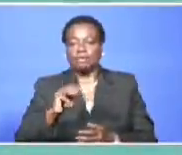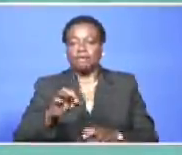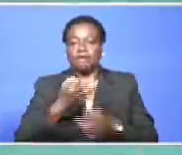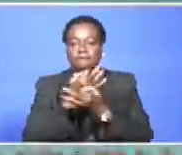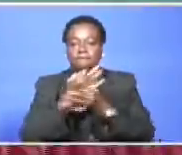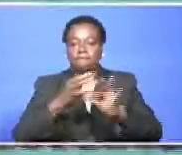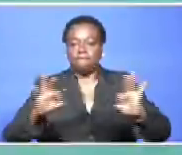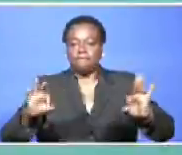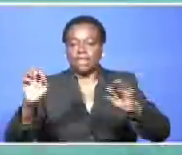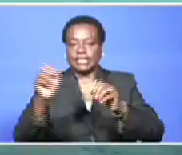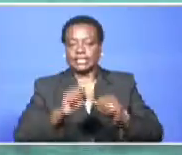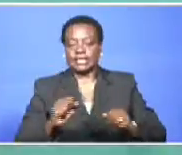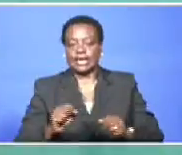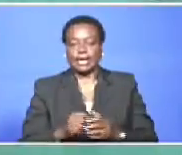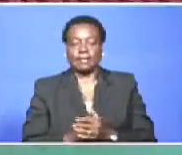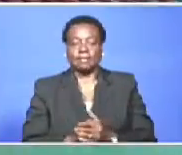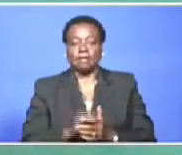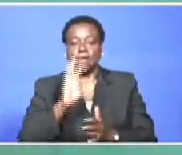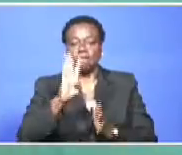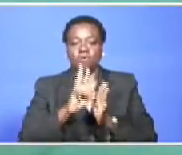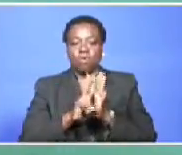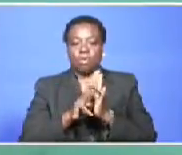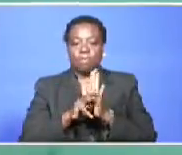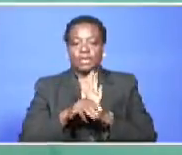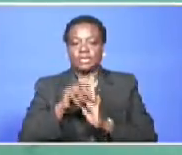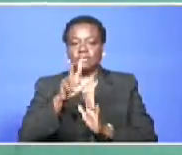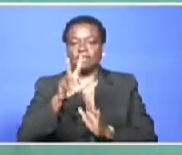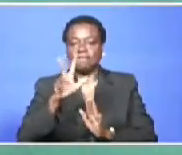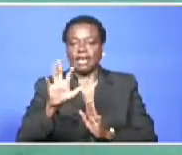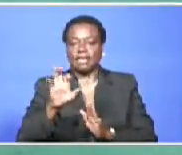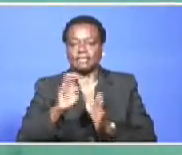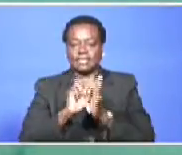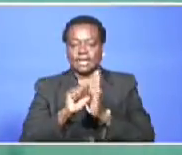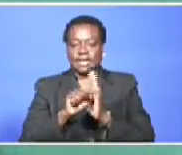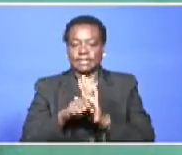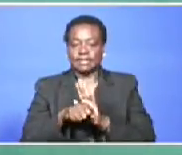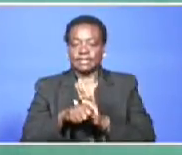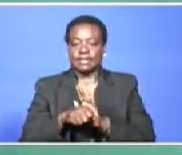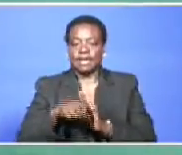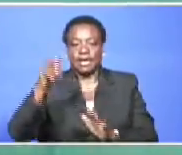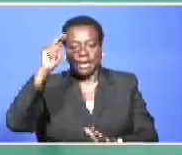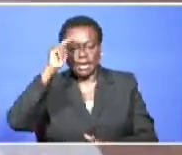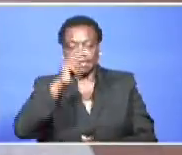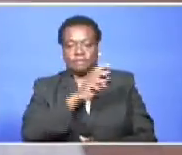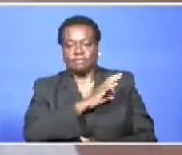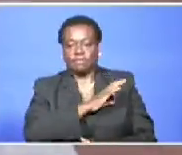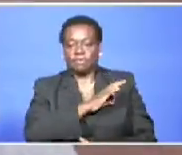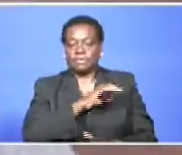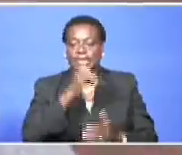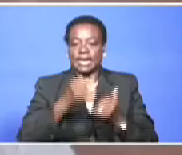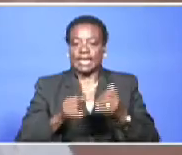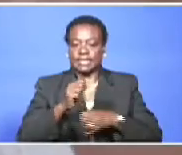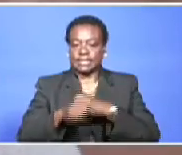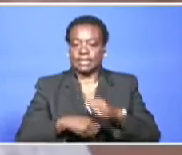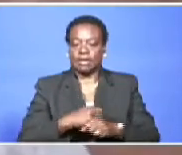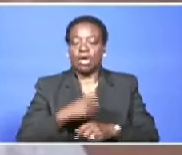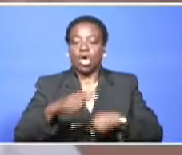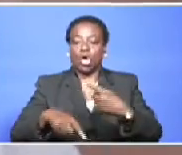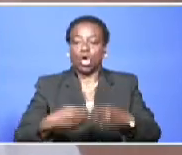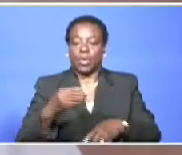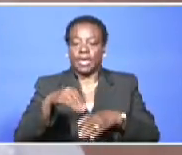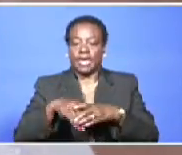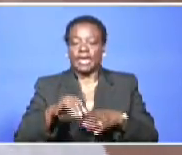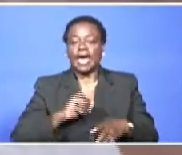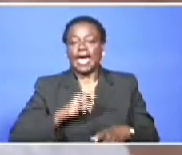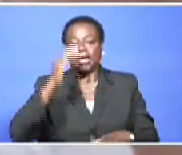4 minutes, 33.45 seconds, shattering the previous record set by Nigel Forbes last year. Going in, I knew I was with the